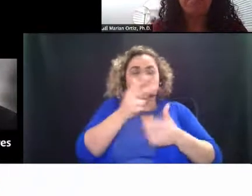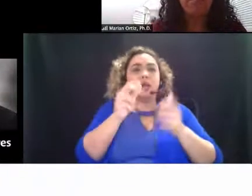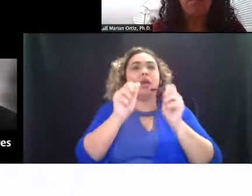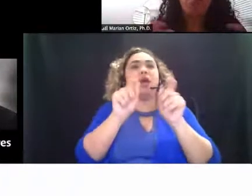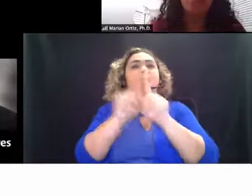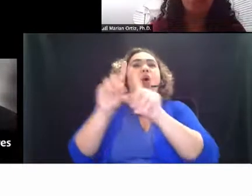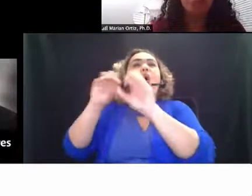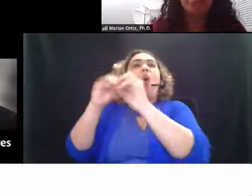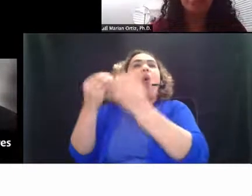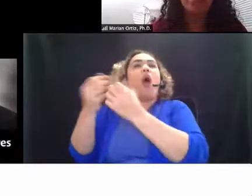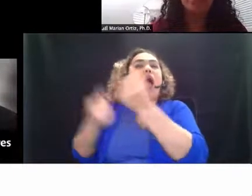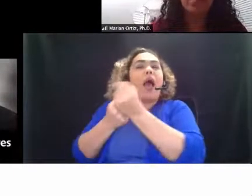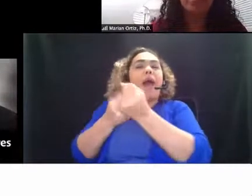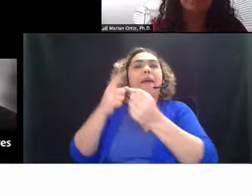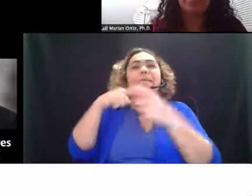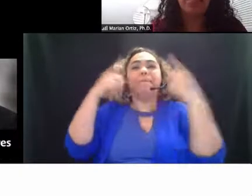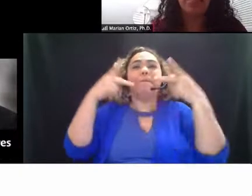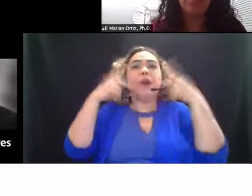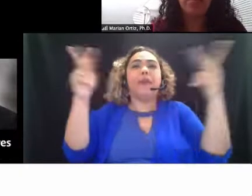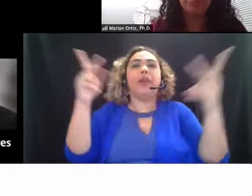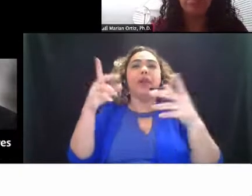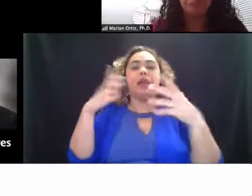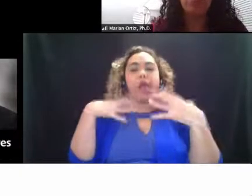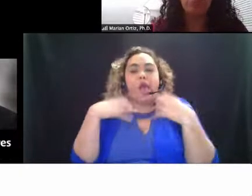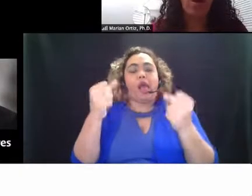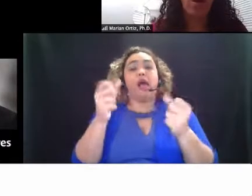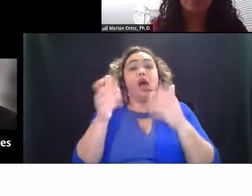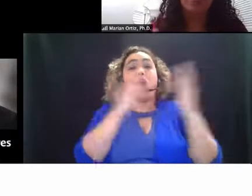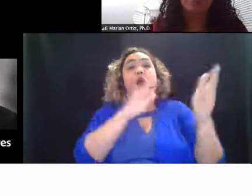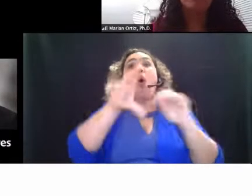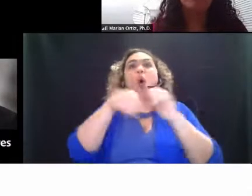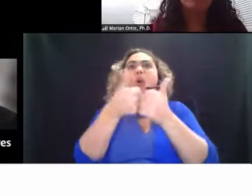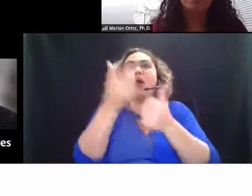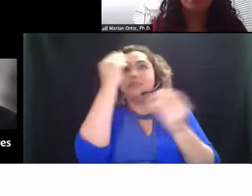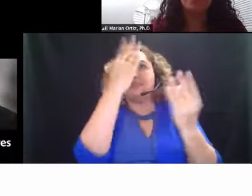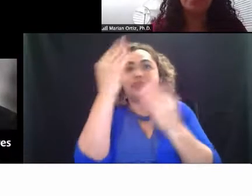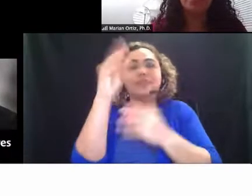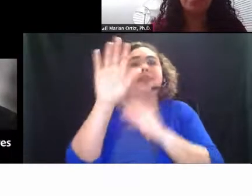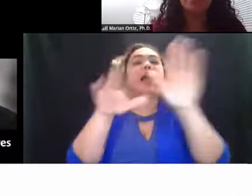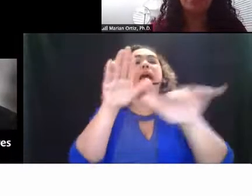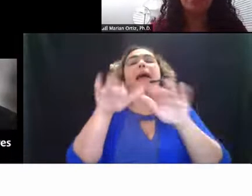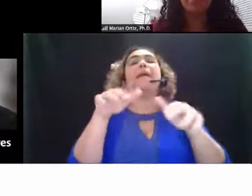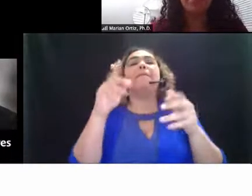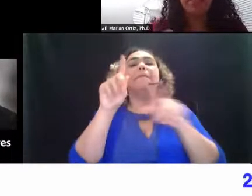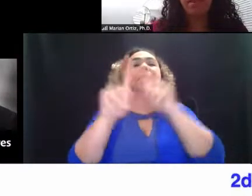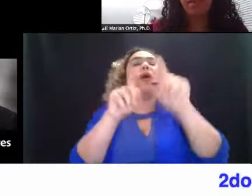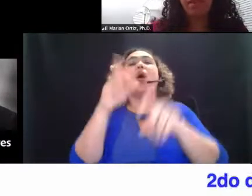making posts or educational activities that talk about why the